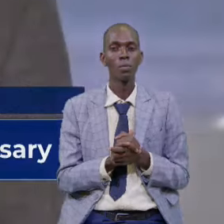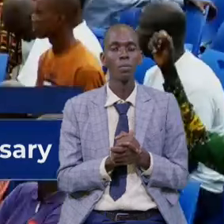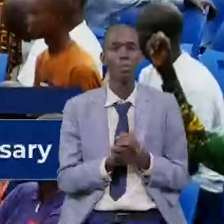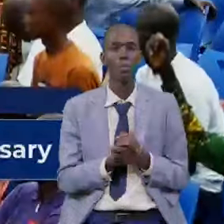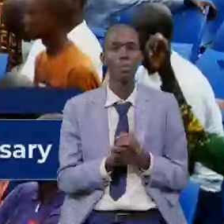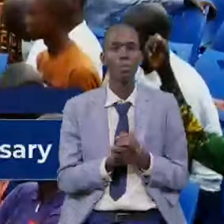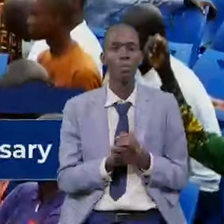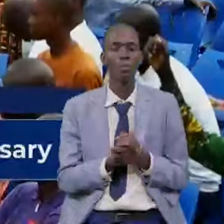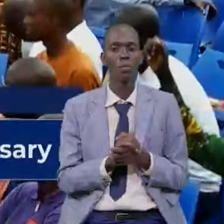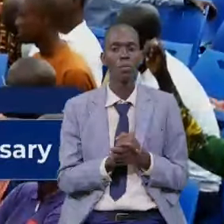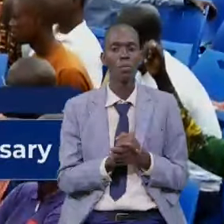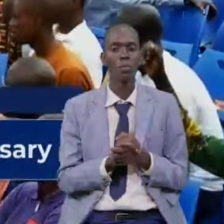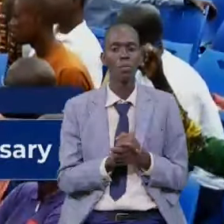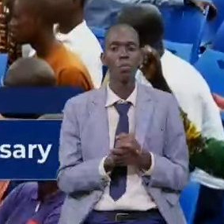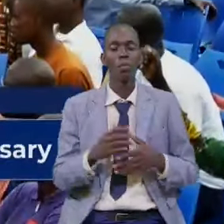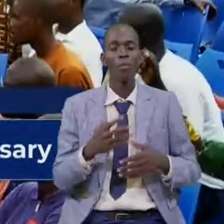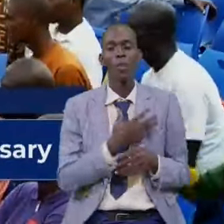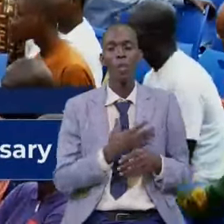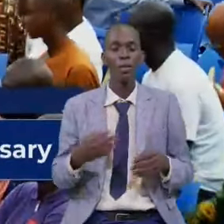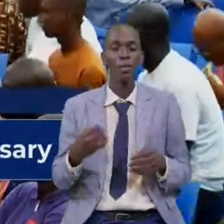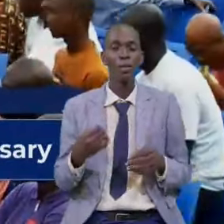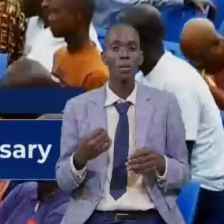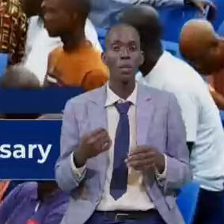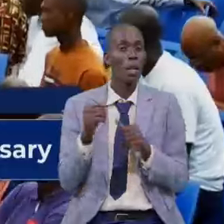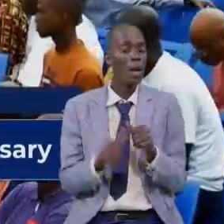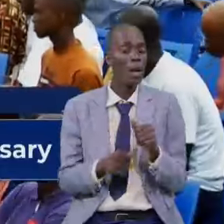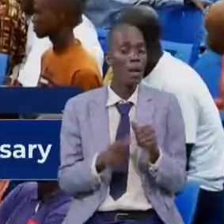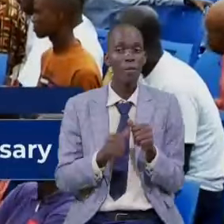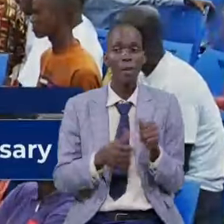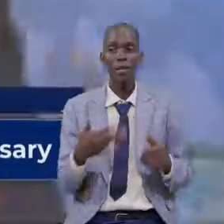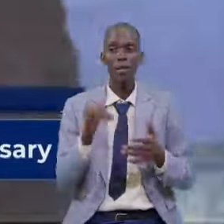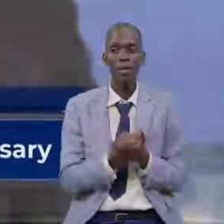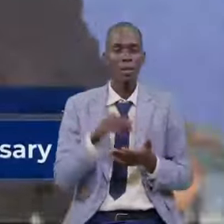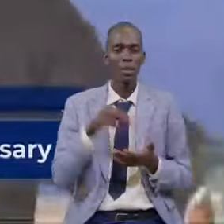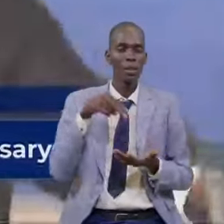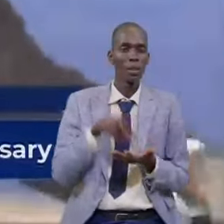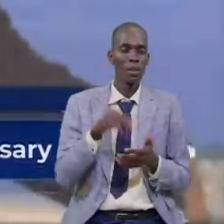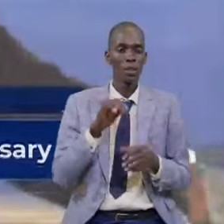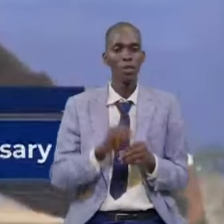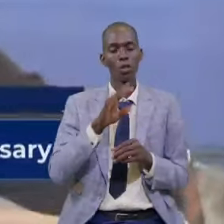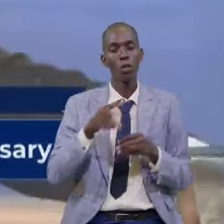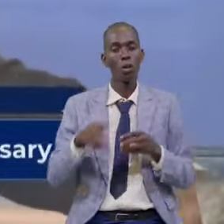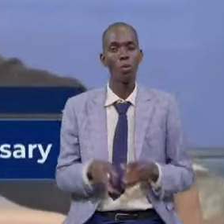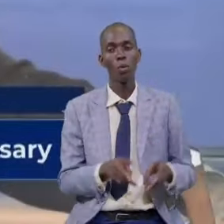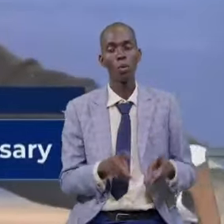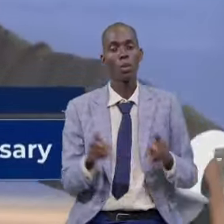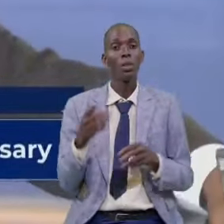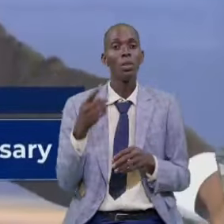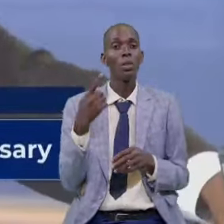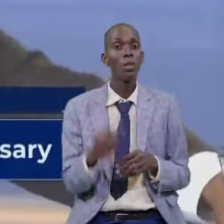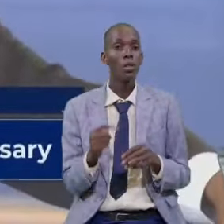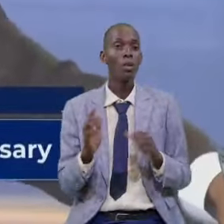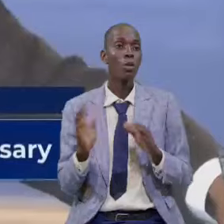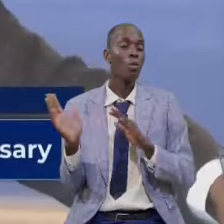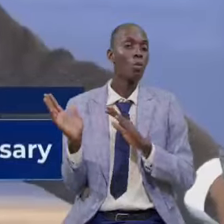over every mountain and everything that stands in your way. The wind of destiny